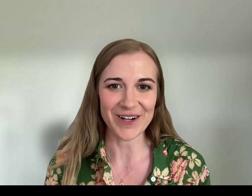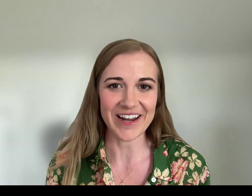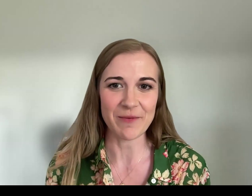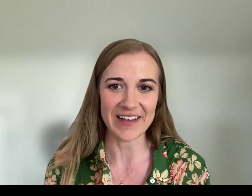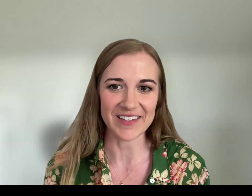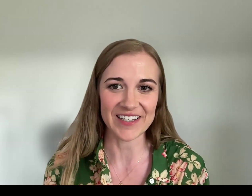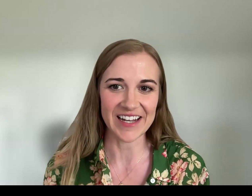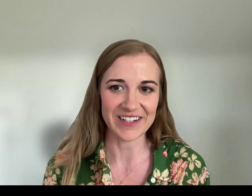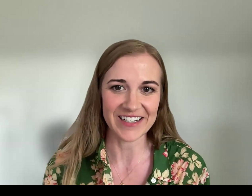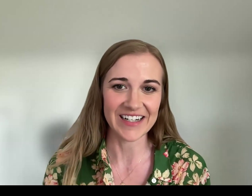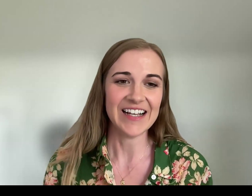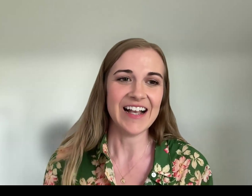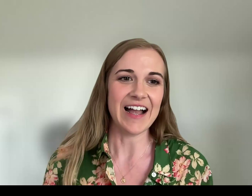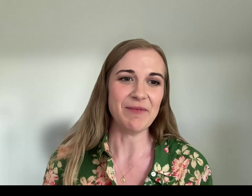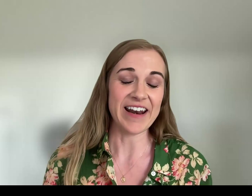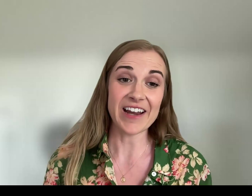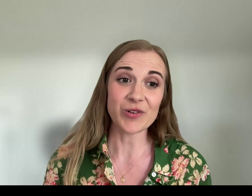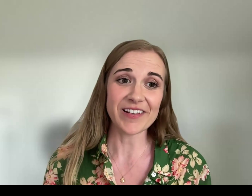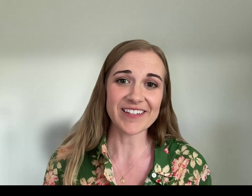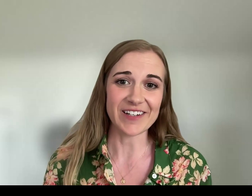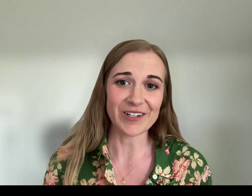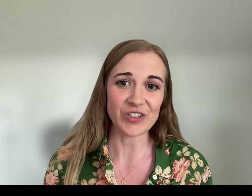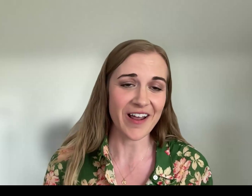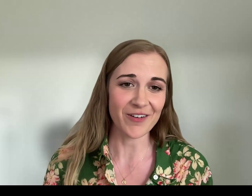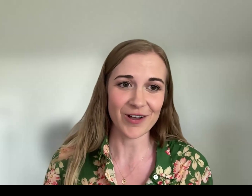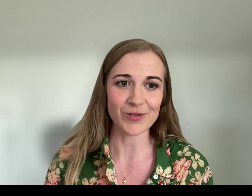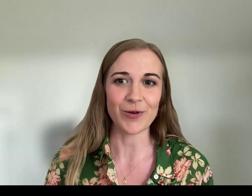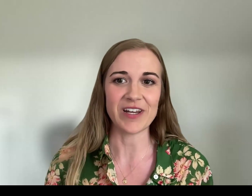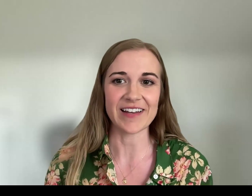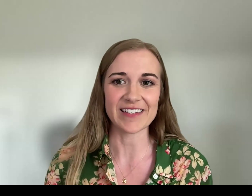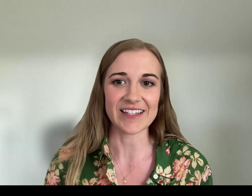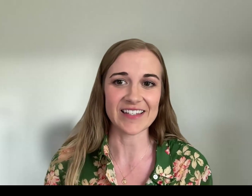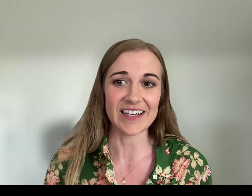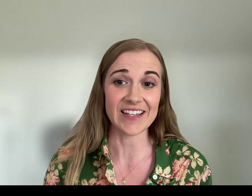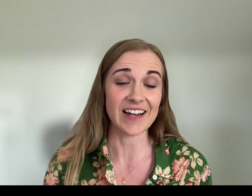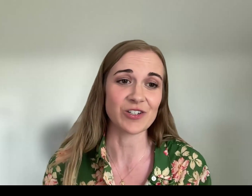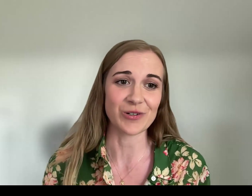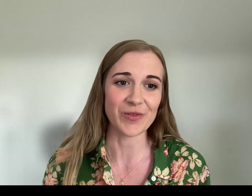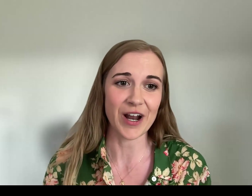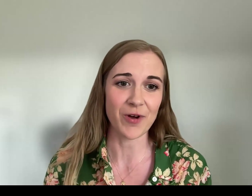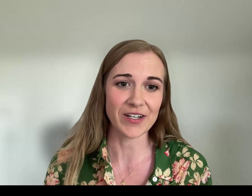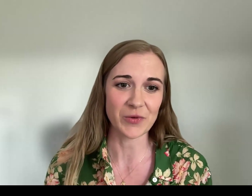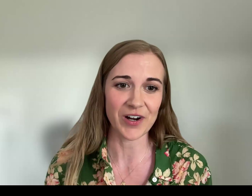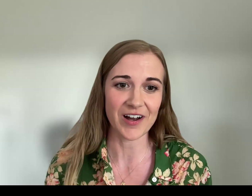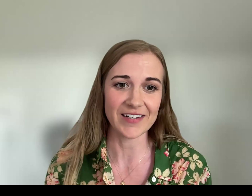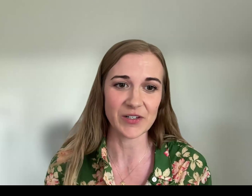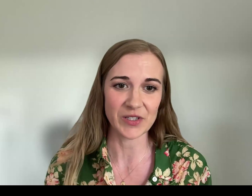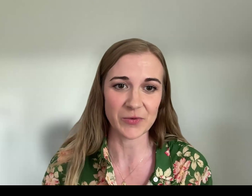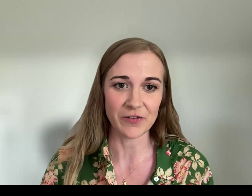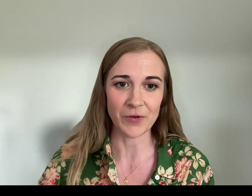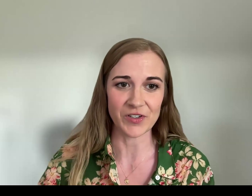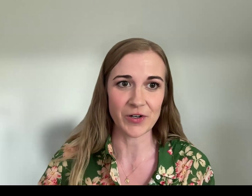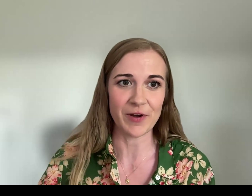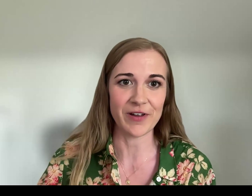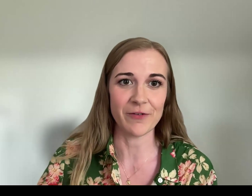staff attorney at the Bazelon Center. And I joined the center straight out of law school because this is the exact issue that I wanted to work on. So it's a